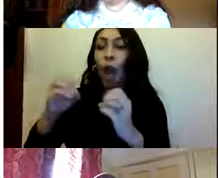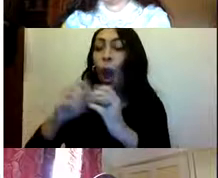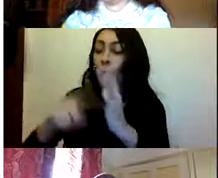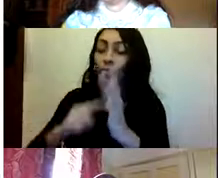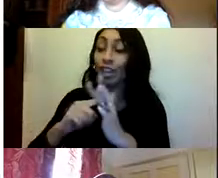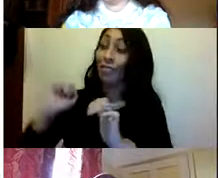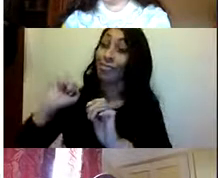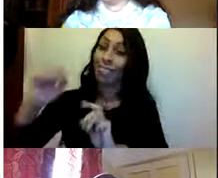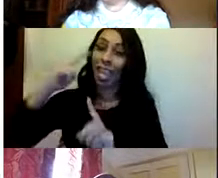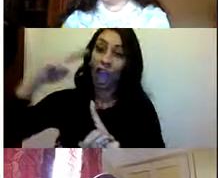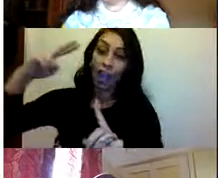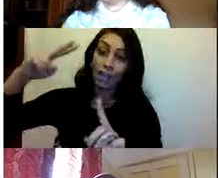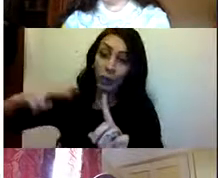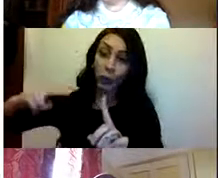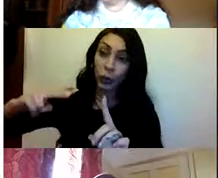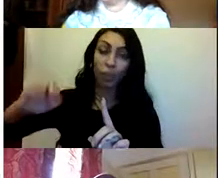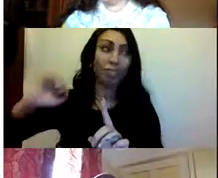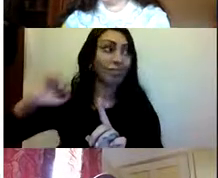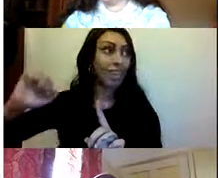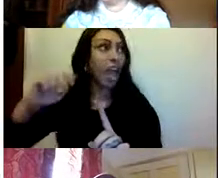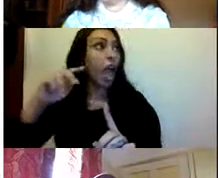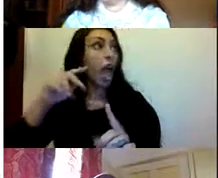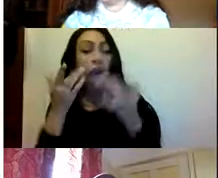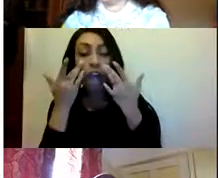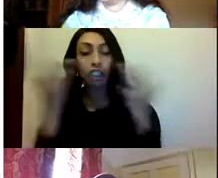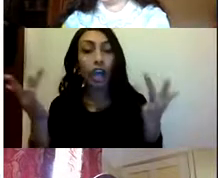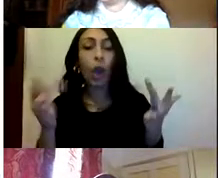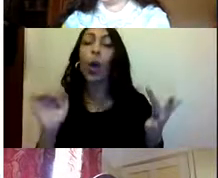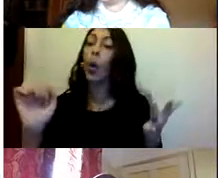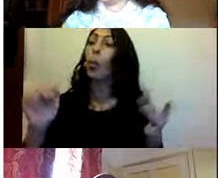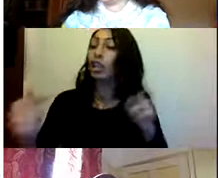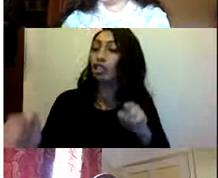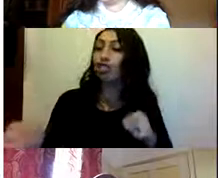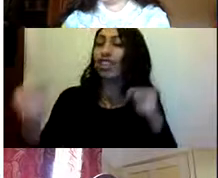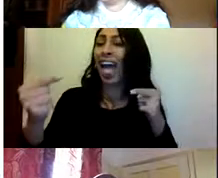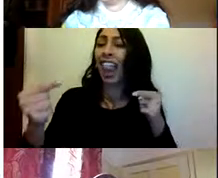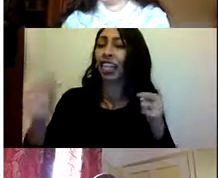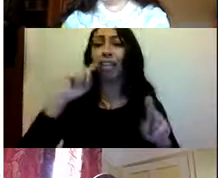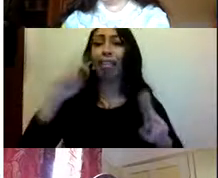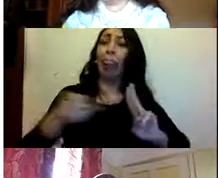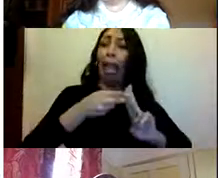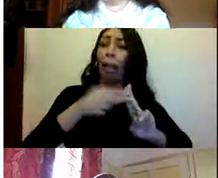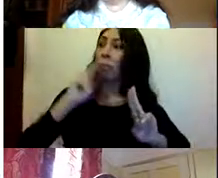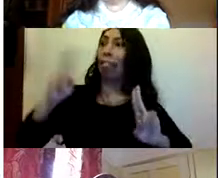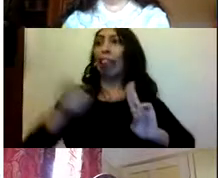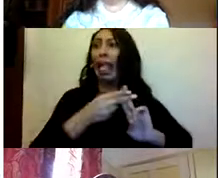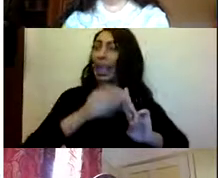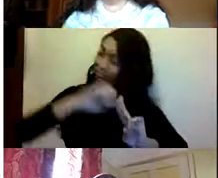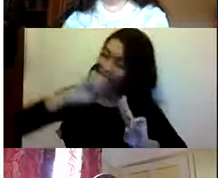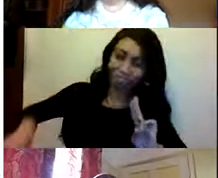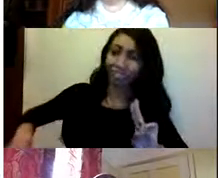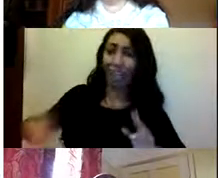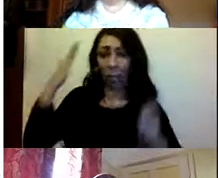of those objects. And we're hoping to by doing that, to challenge some of the stigma associated with mental